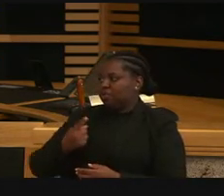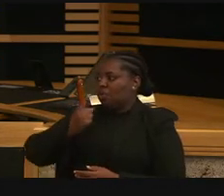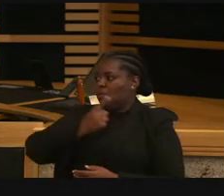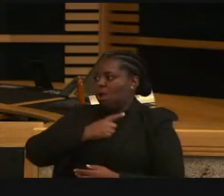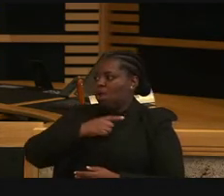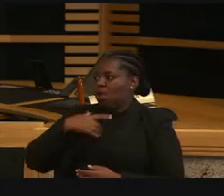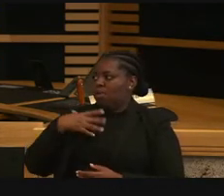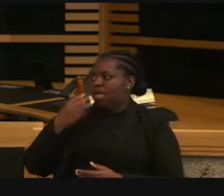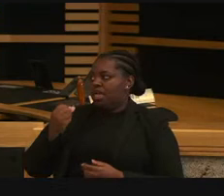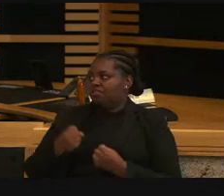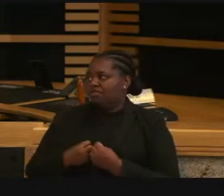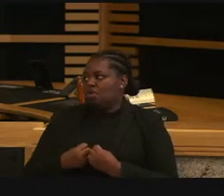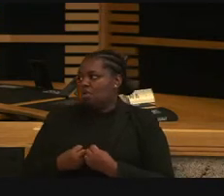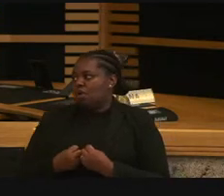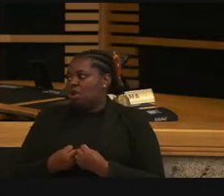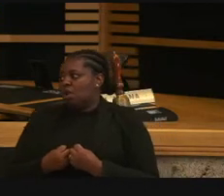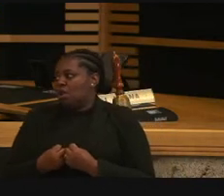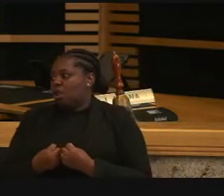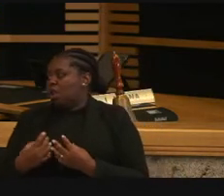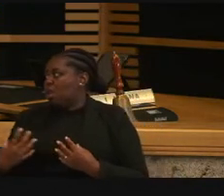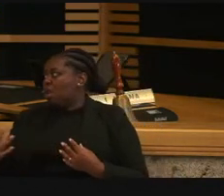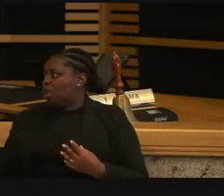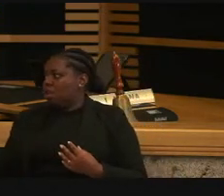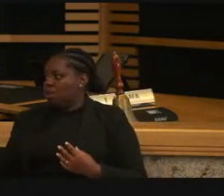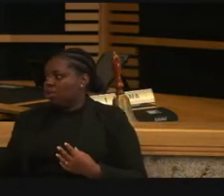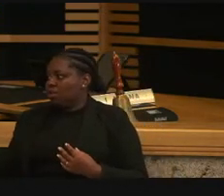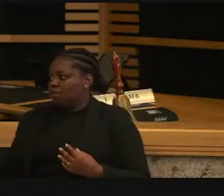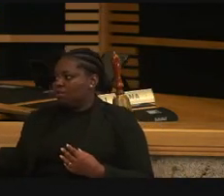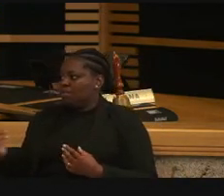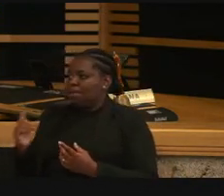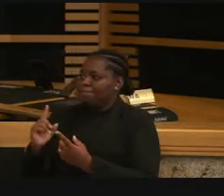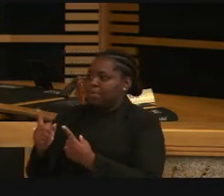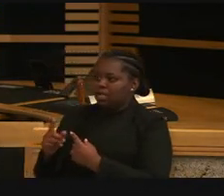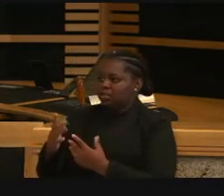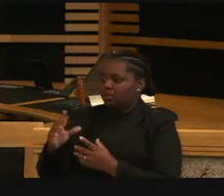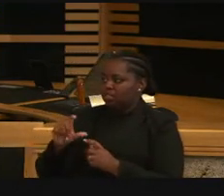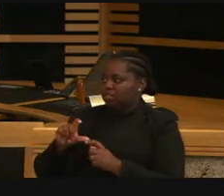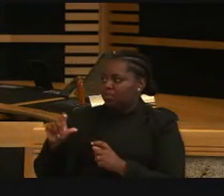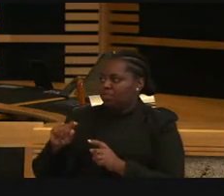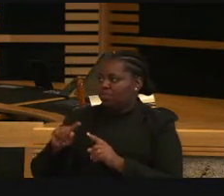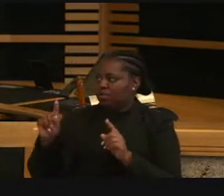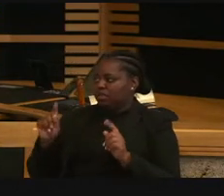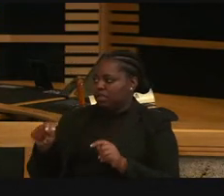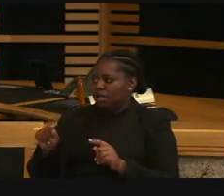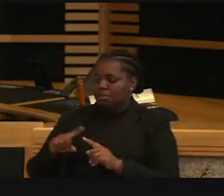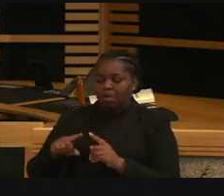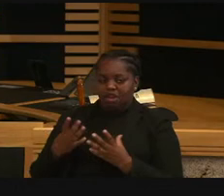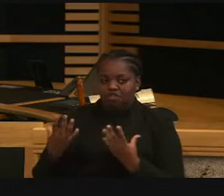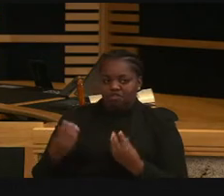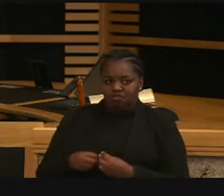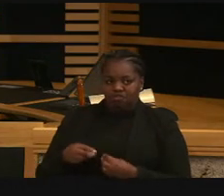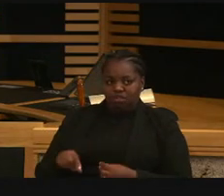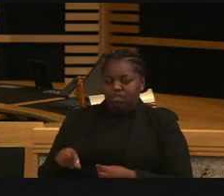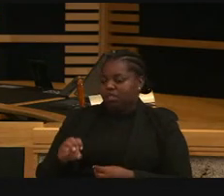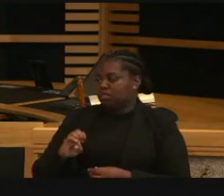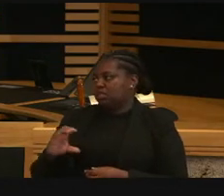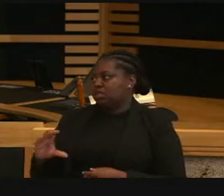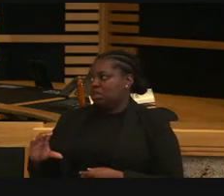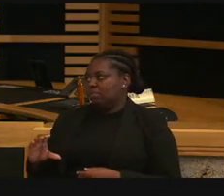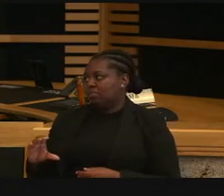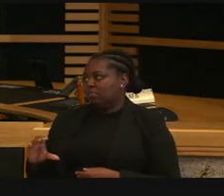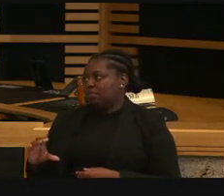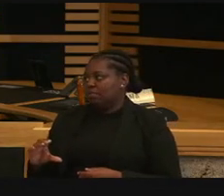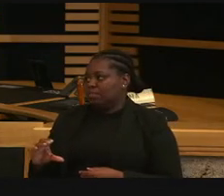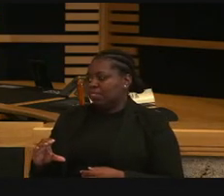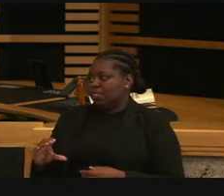have so many passes or pass in the Western Cape, few in the Eastern Cape? Take the